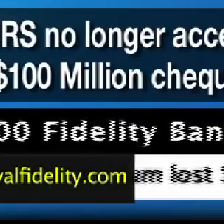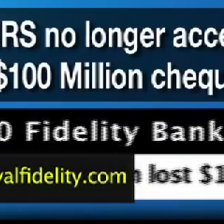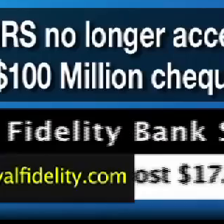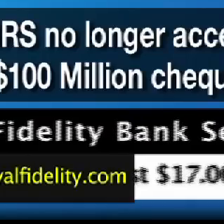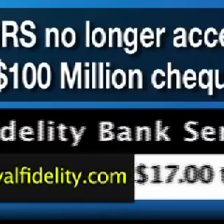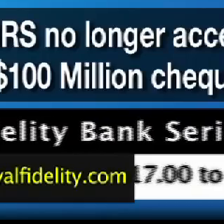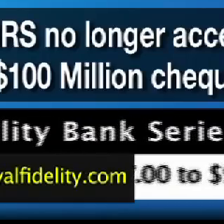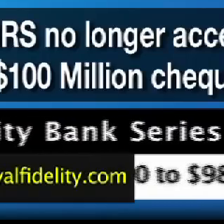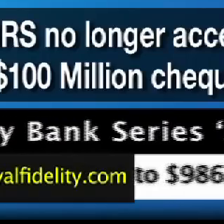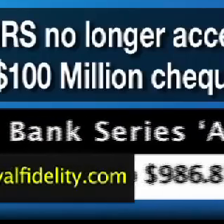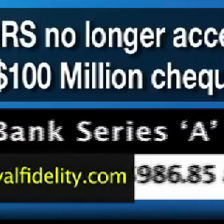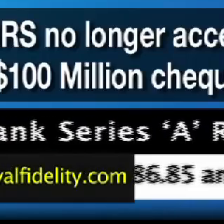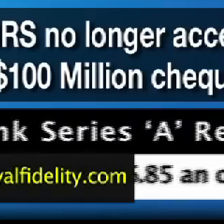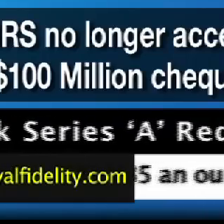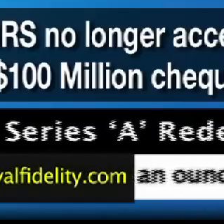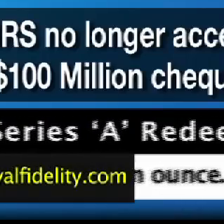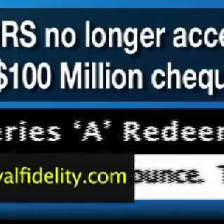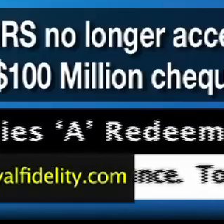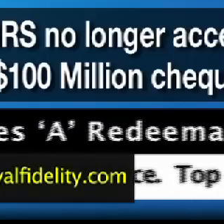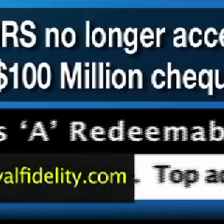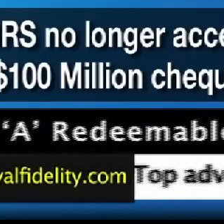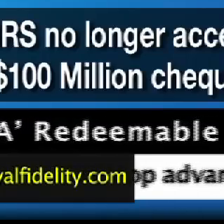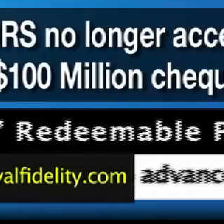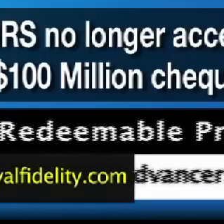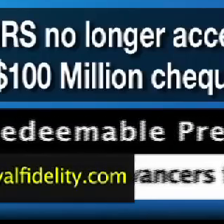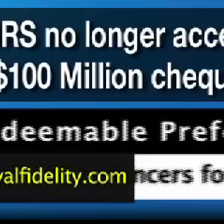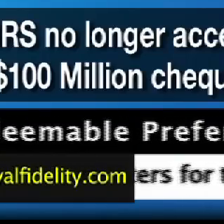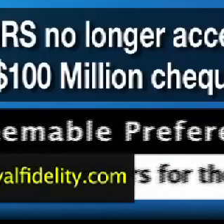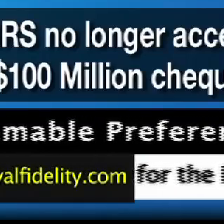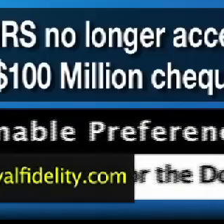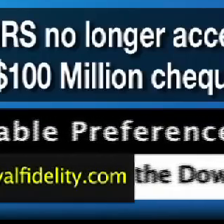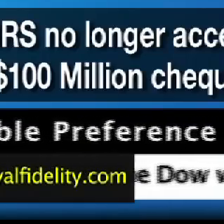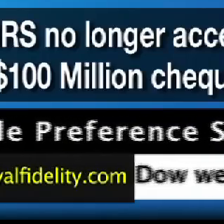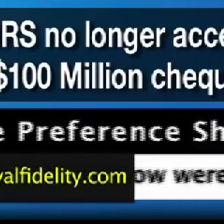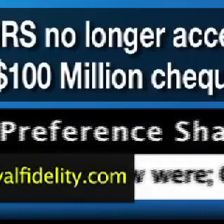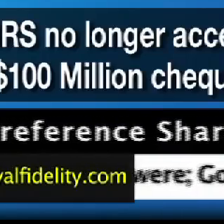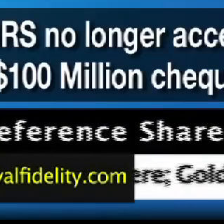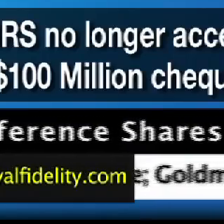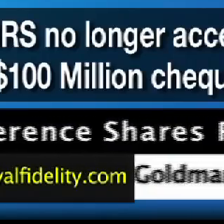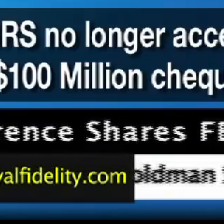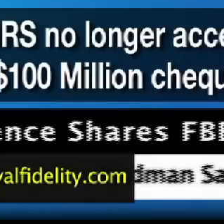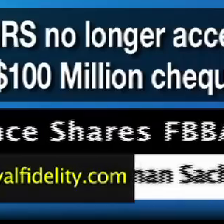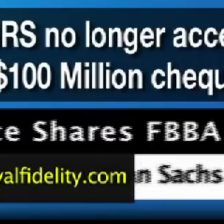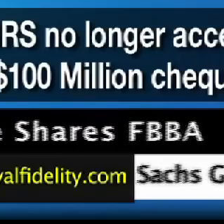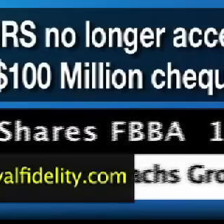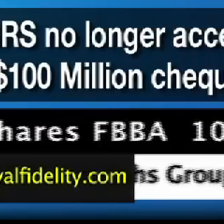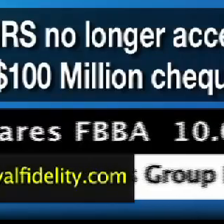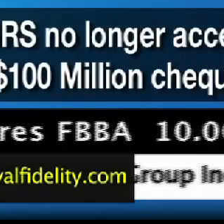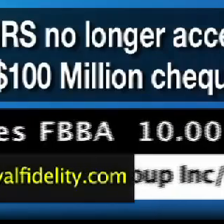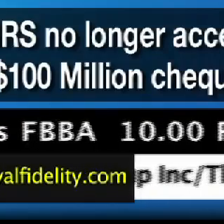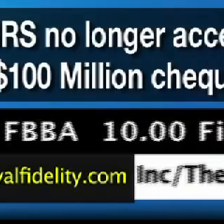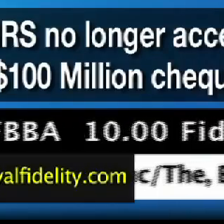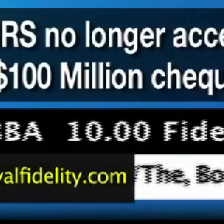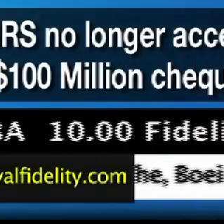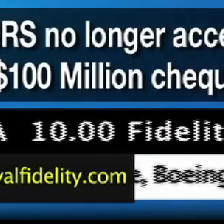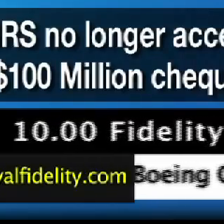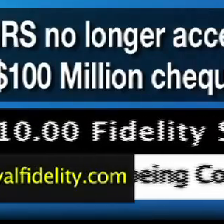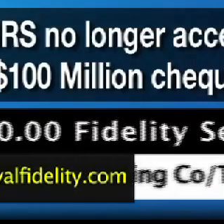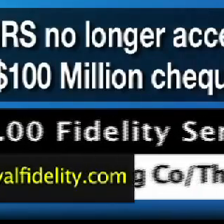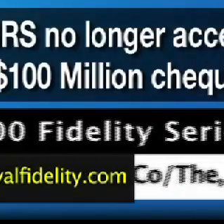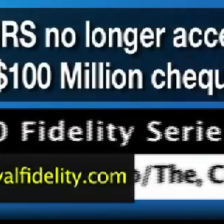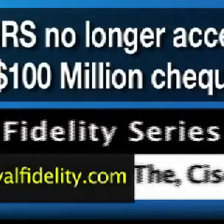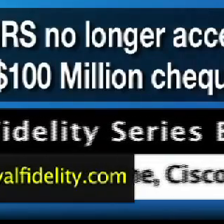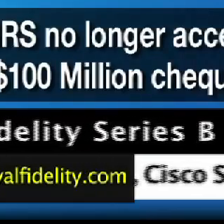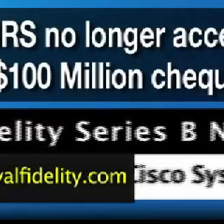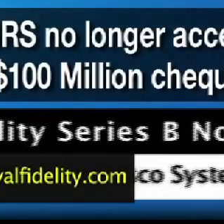the debt. Any checks exceeding the limit will be returned. The reason is that the IRS has to manually enter checks with more than